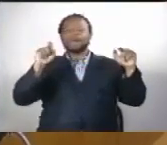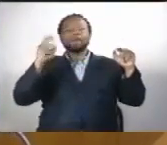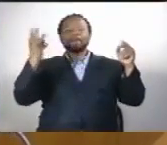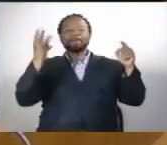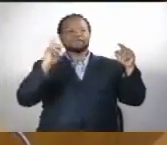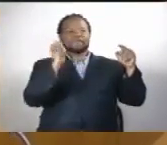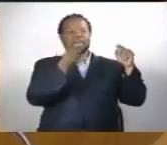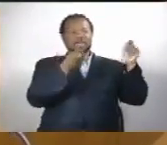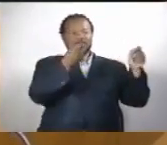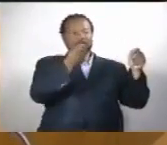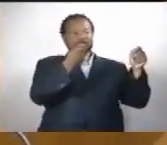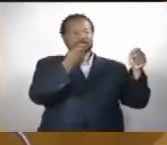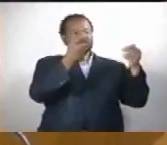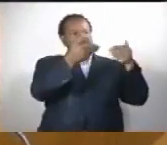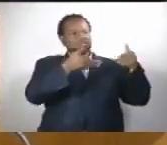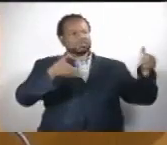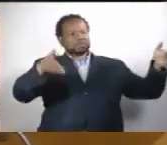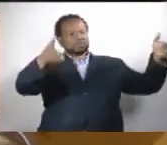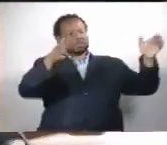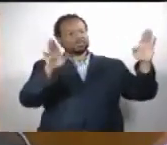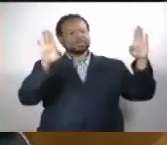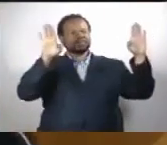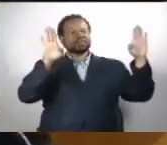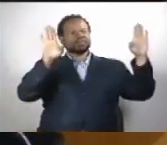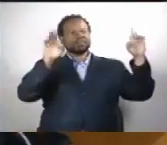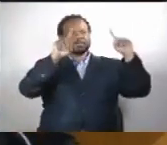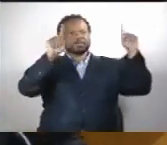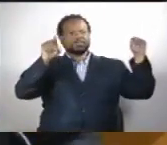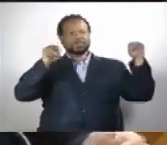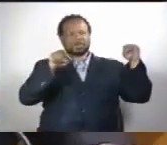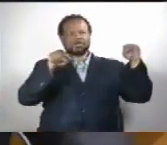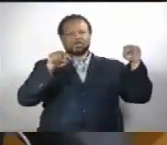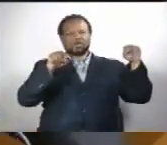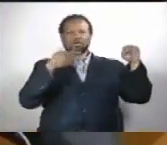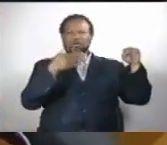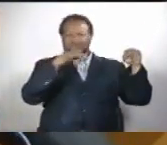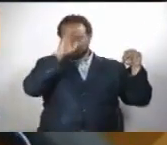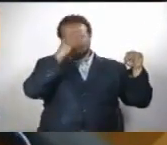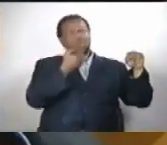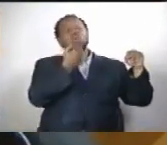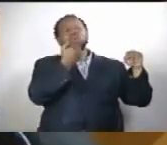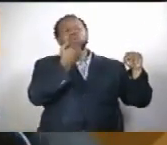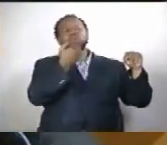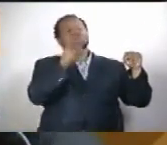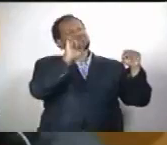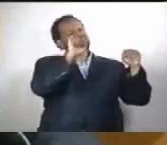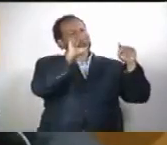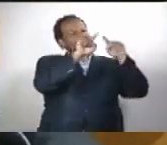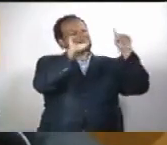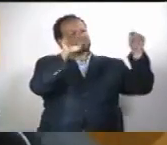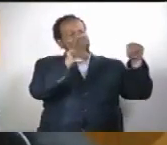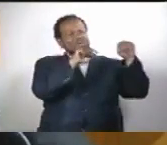taxpayers-paid estate. We're talking about this. Now, who is the owner of this? Who is the owner of